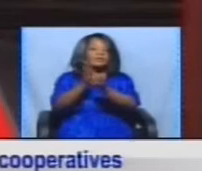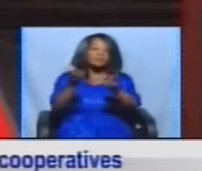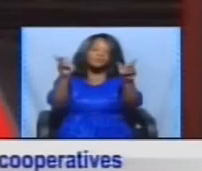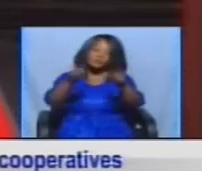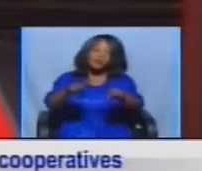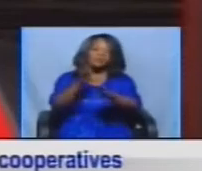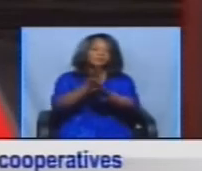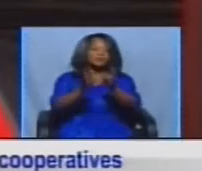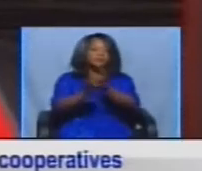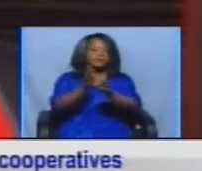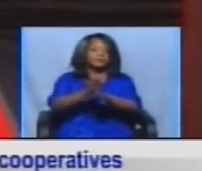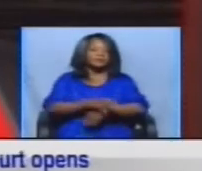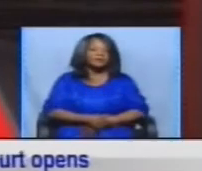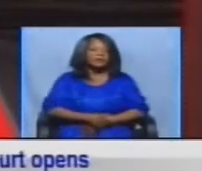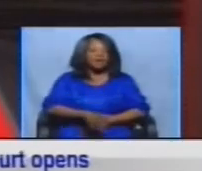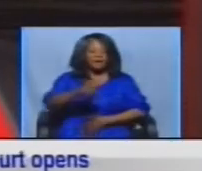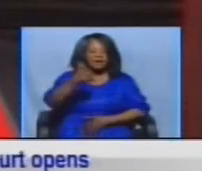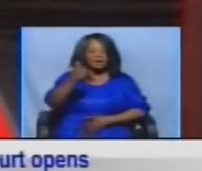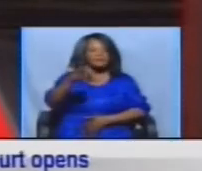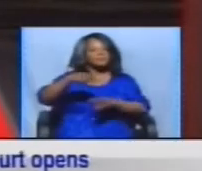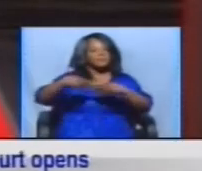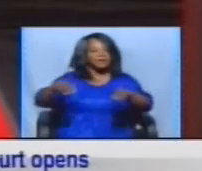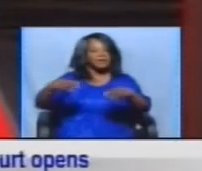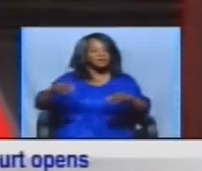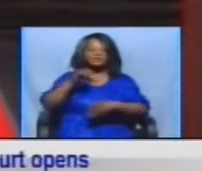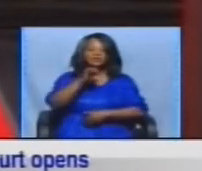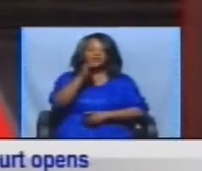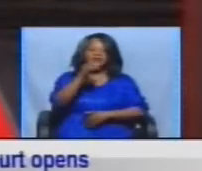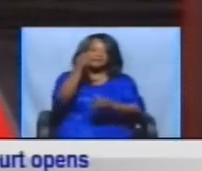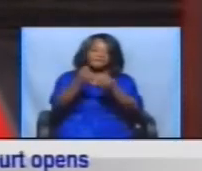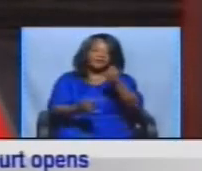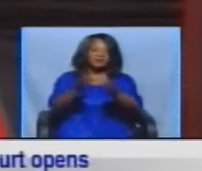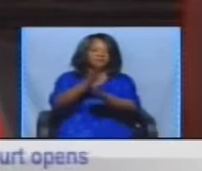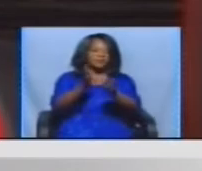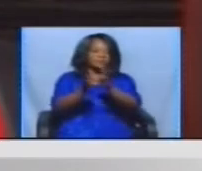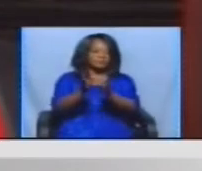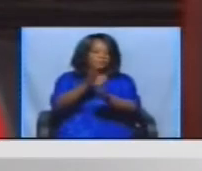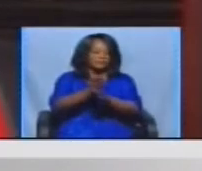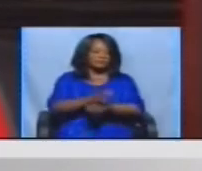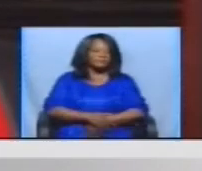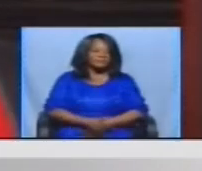market ira market mu province tatua kwata po